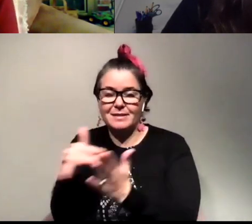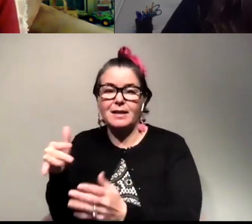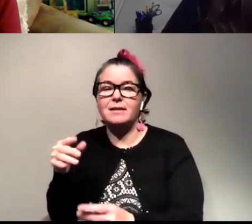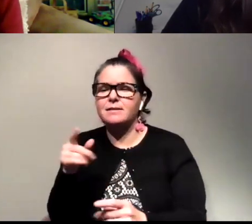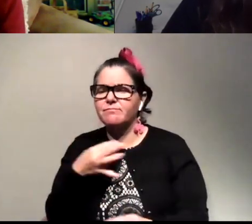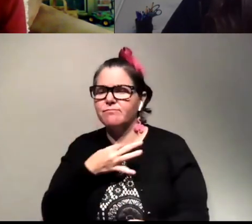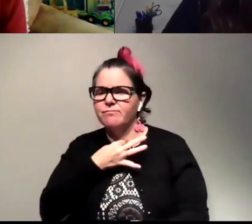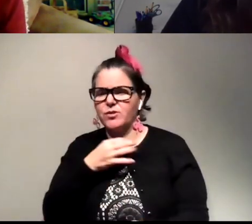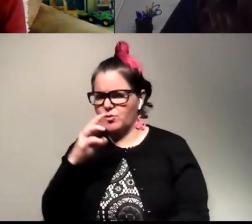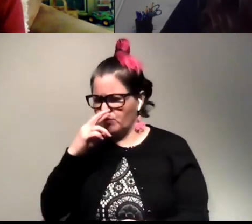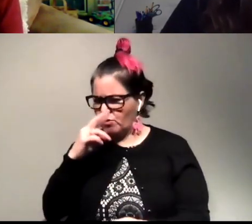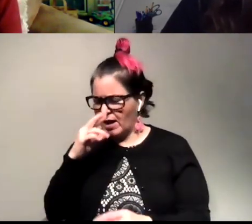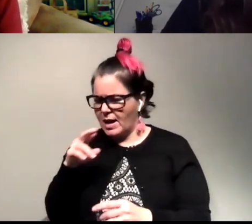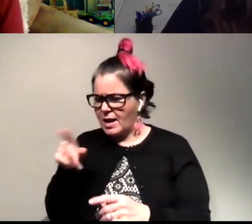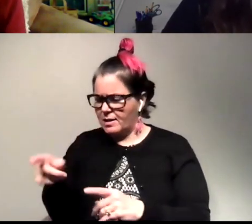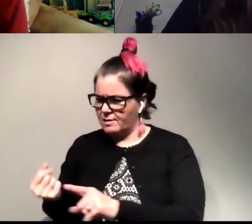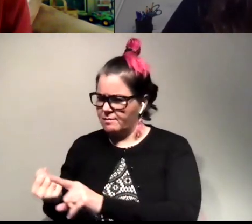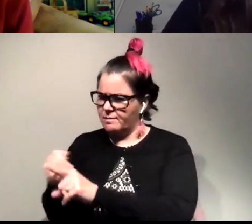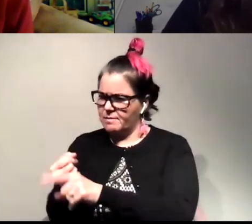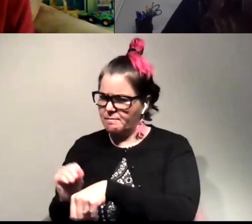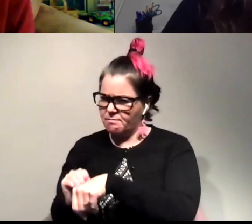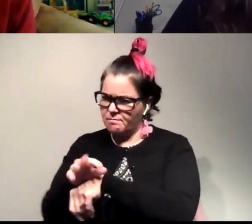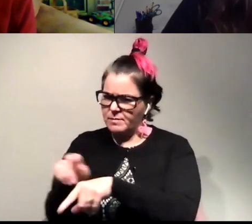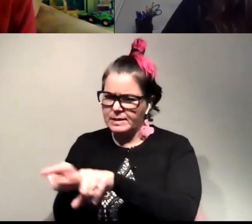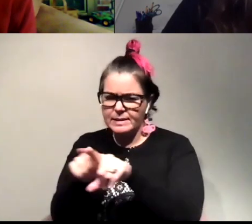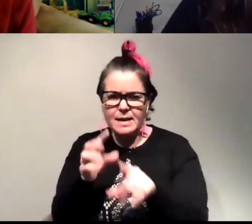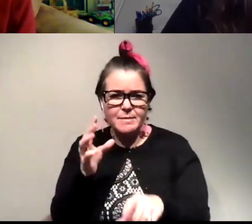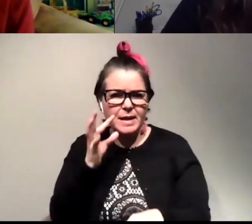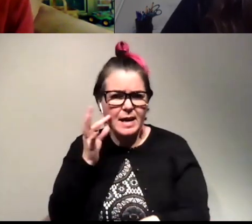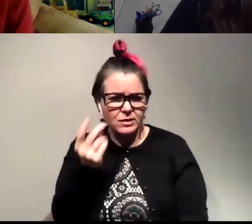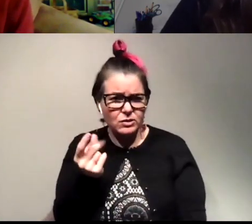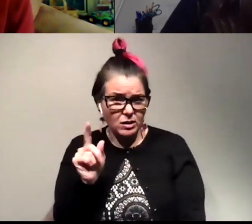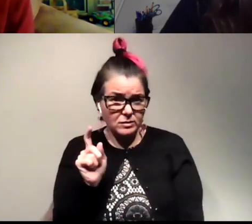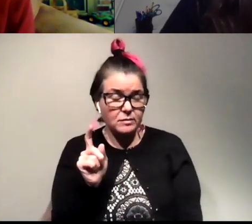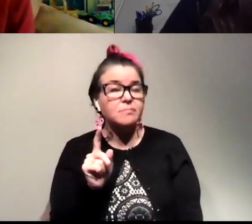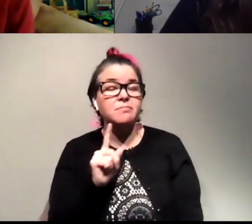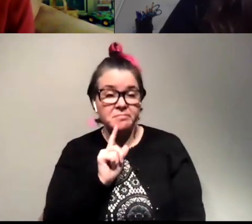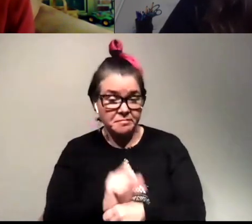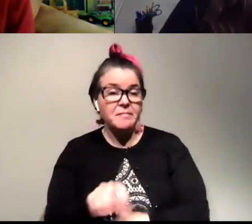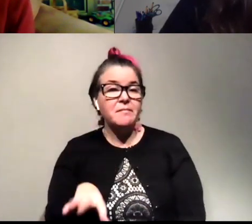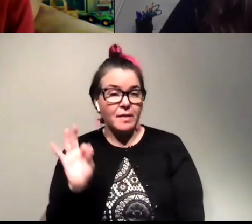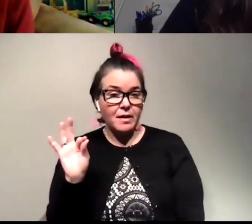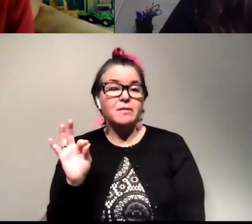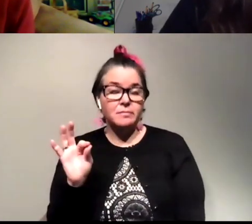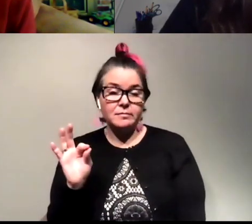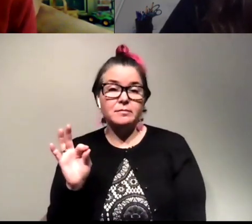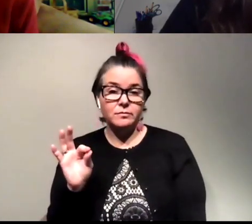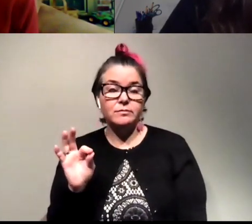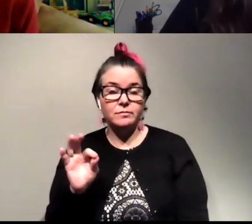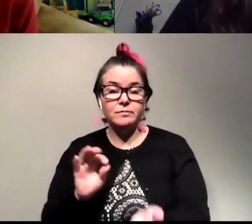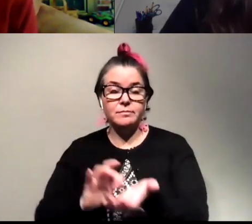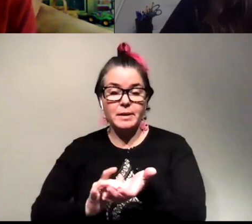I see in rats happen in cats and dogs. And they have found that drugs